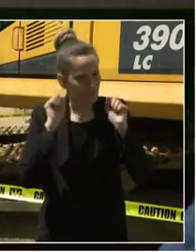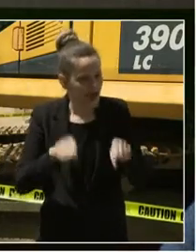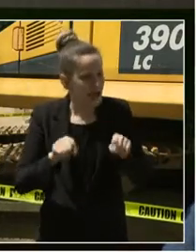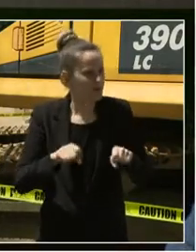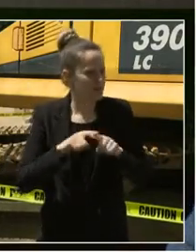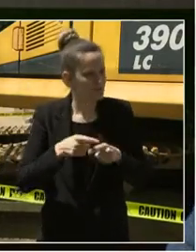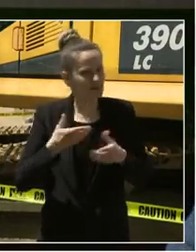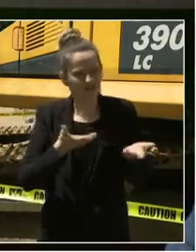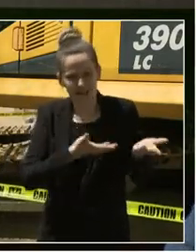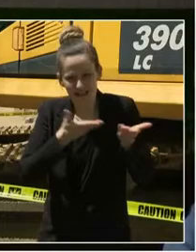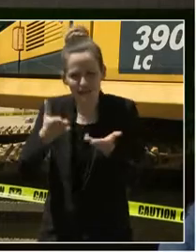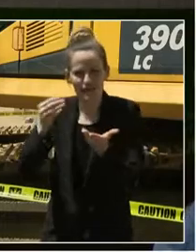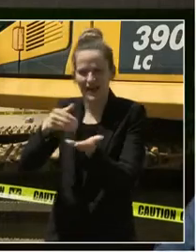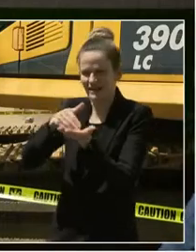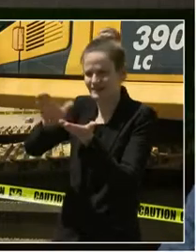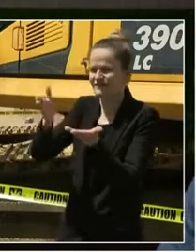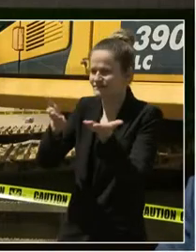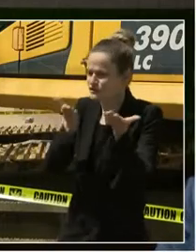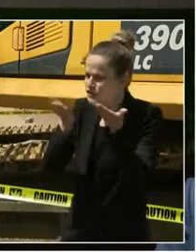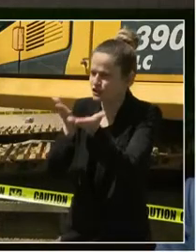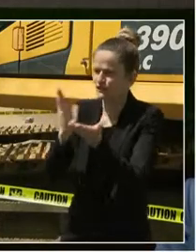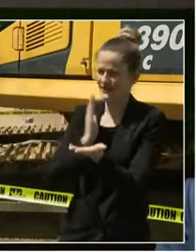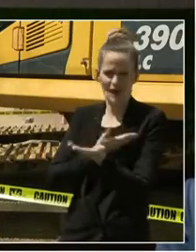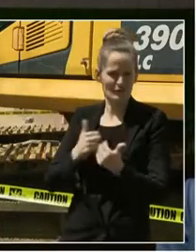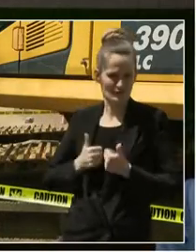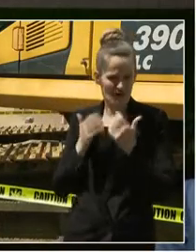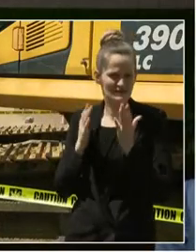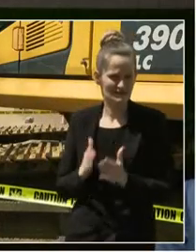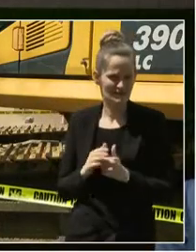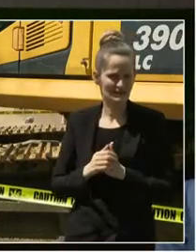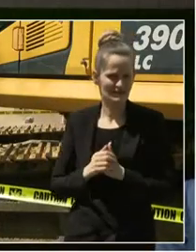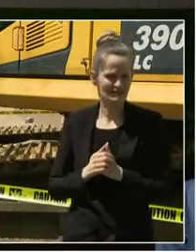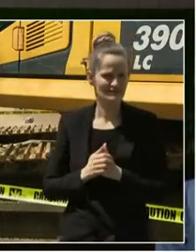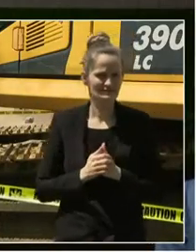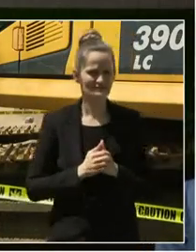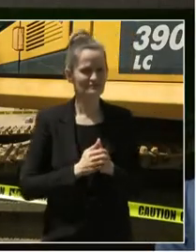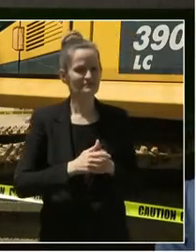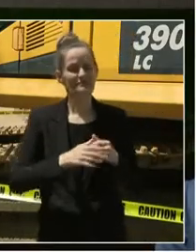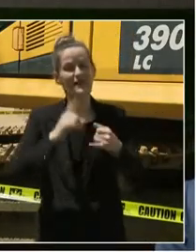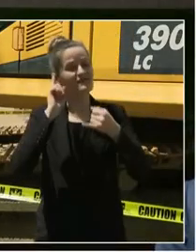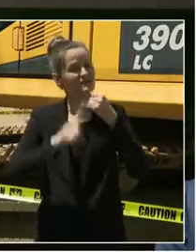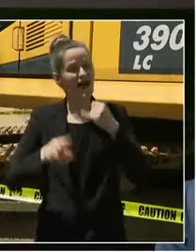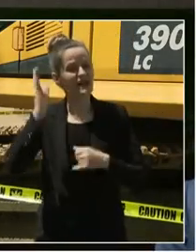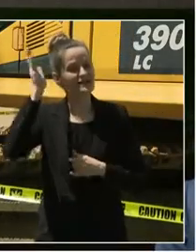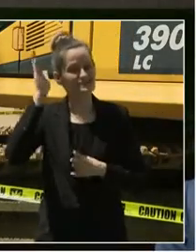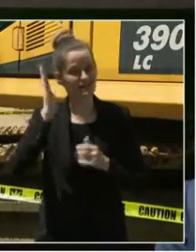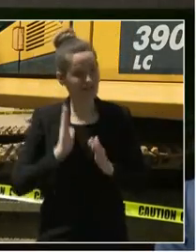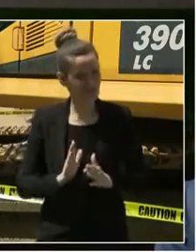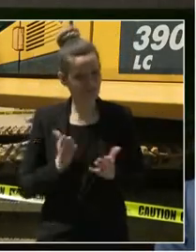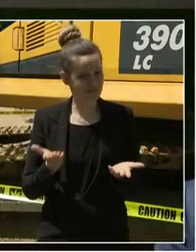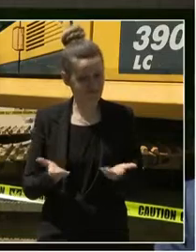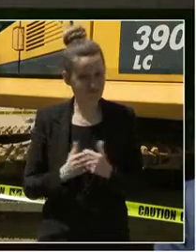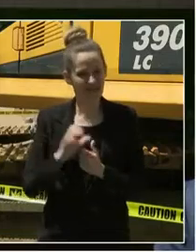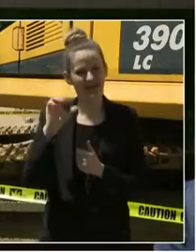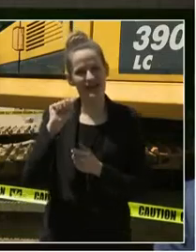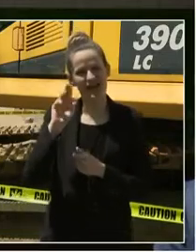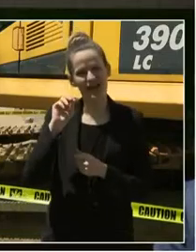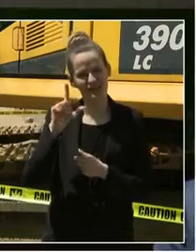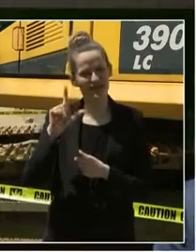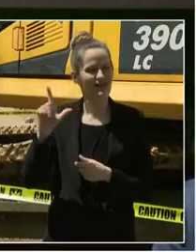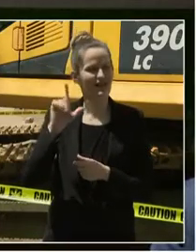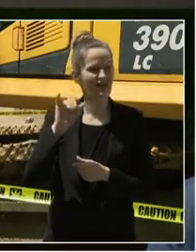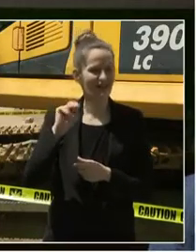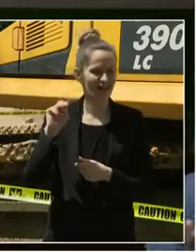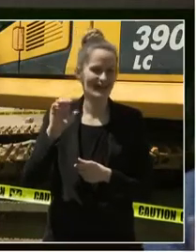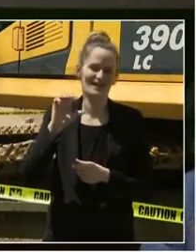now our final speaker is Carolyn Cunningham, Joy Evans'